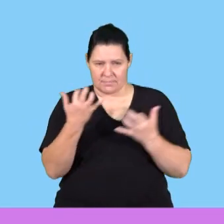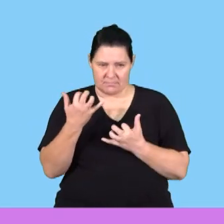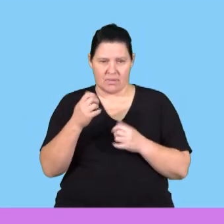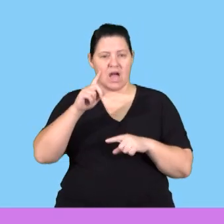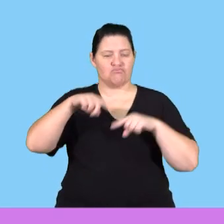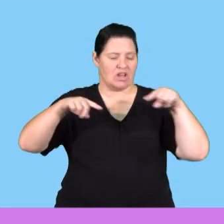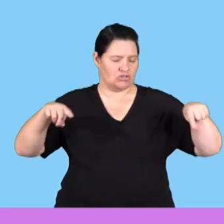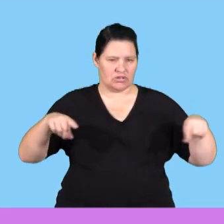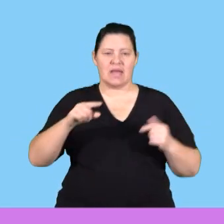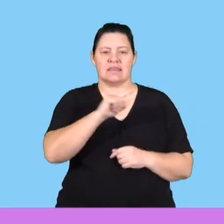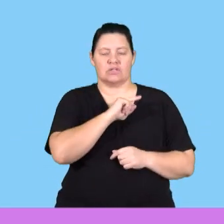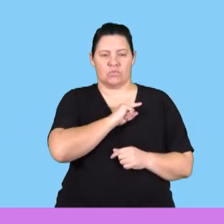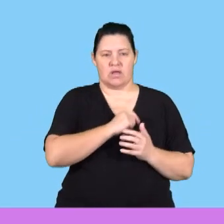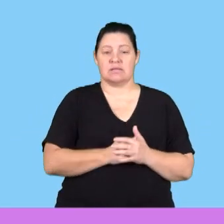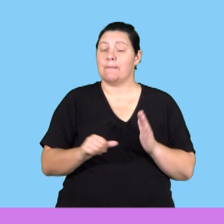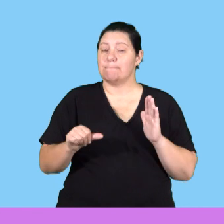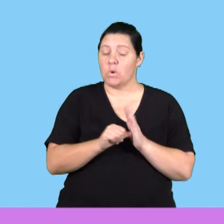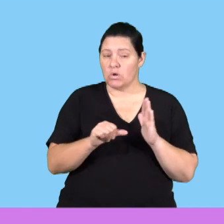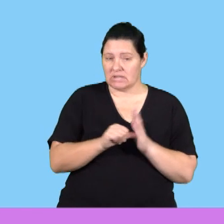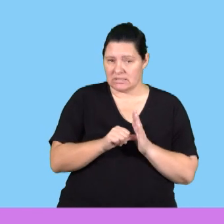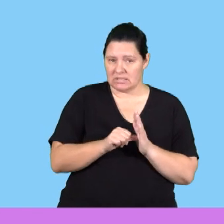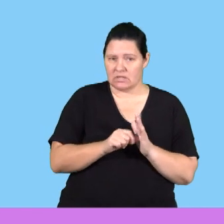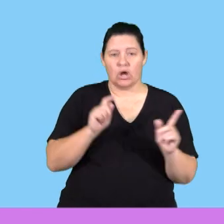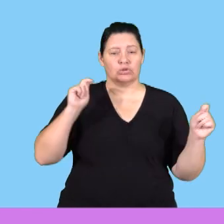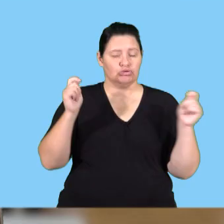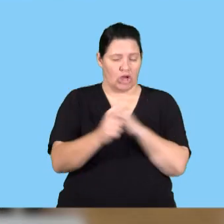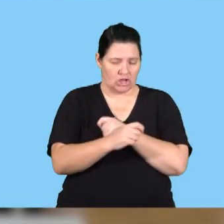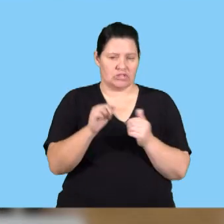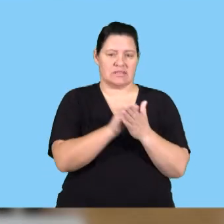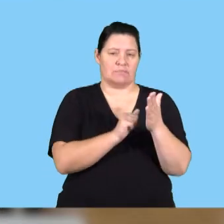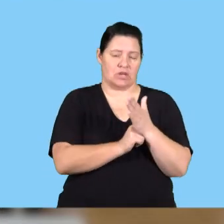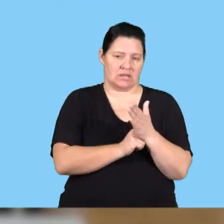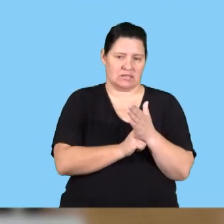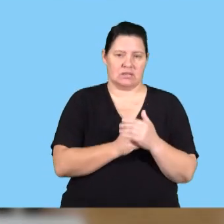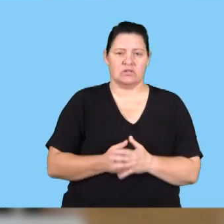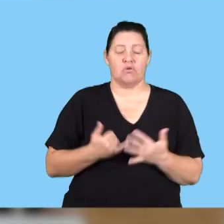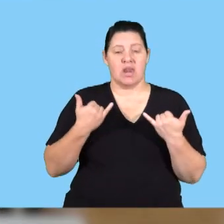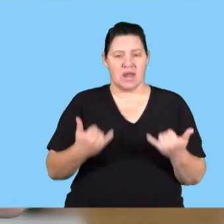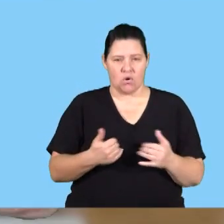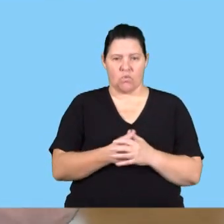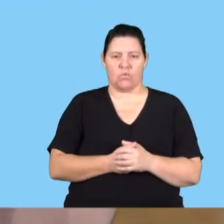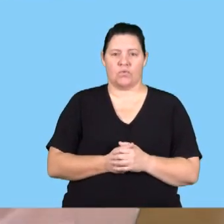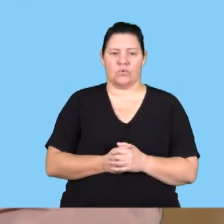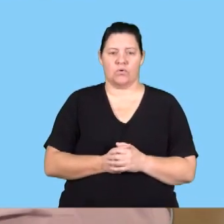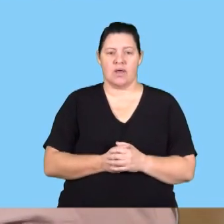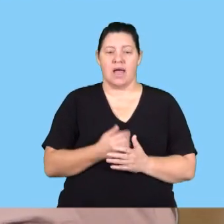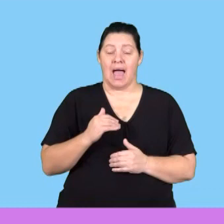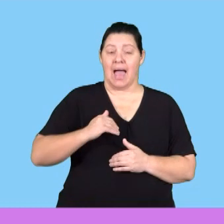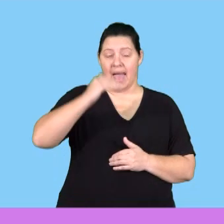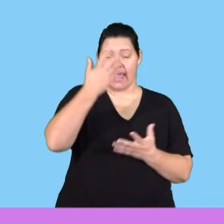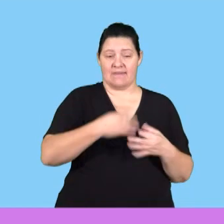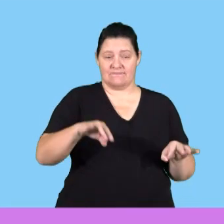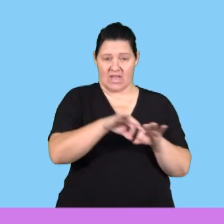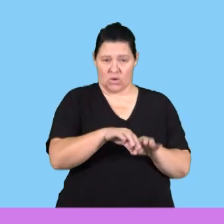I'm calculating the range. So therefore, it becomes important now to change the subject of the formula. So now I'm going to make